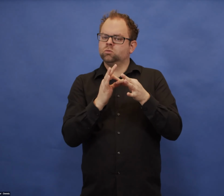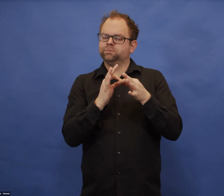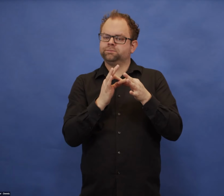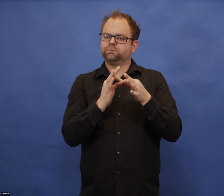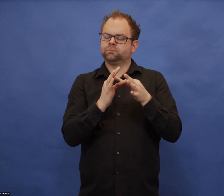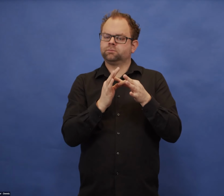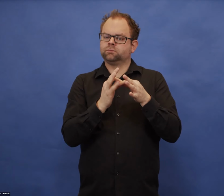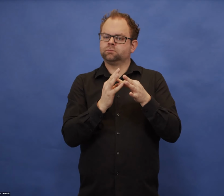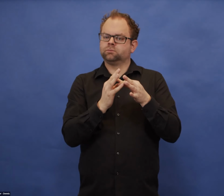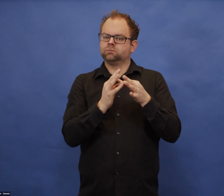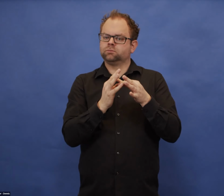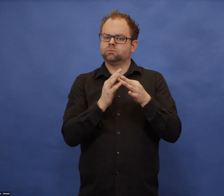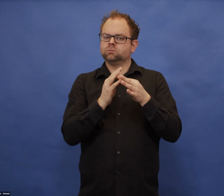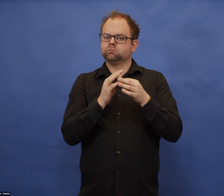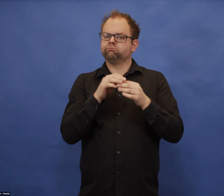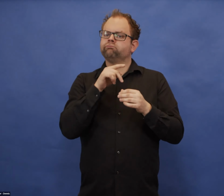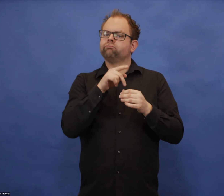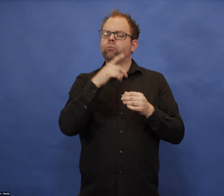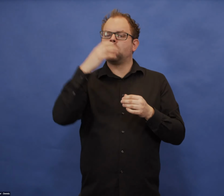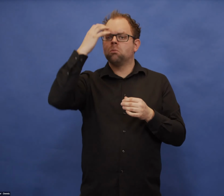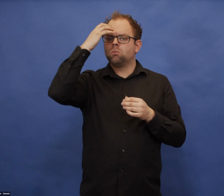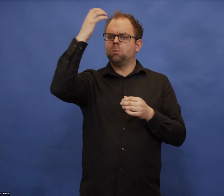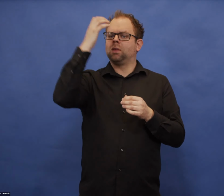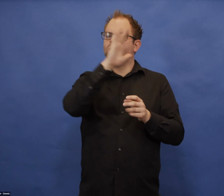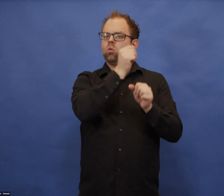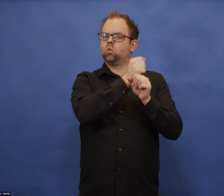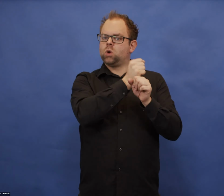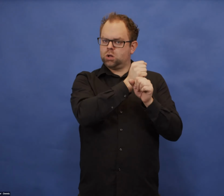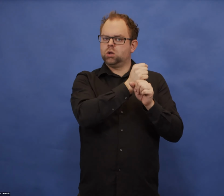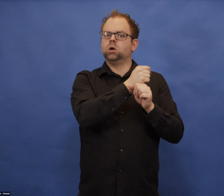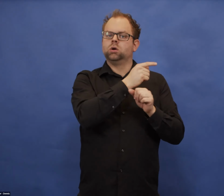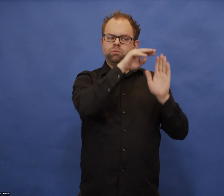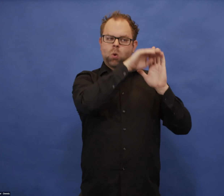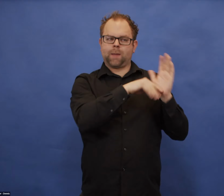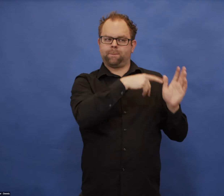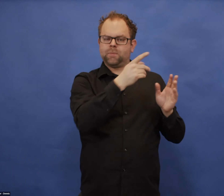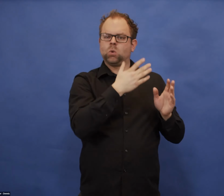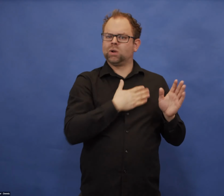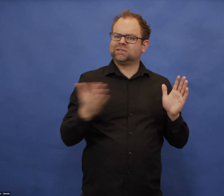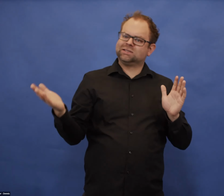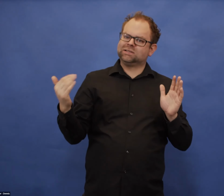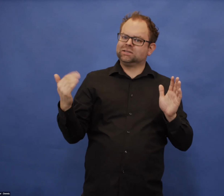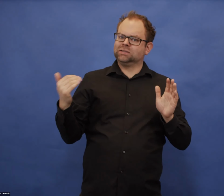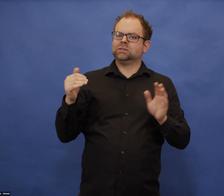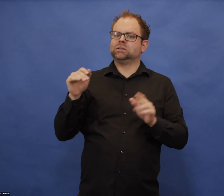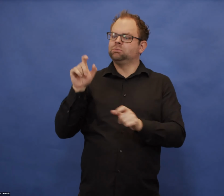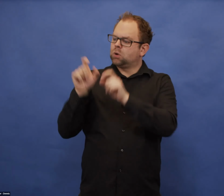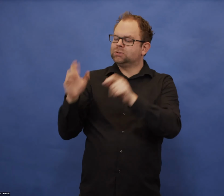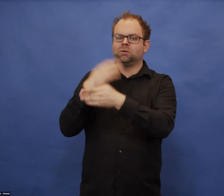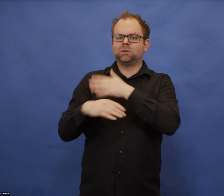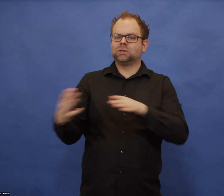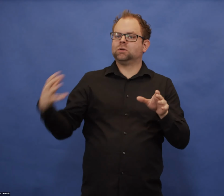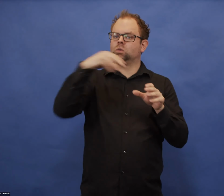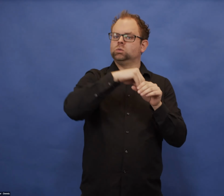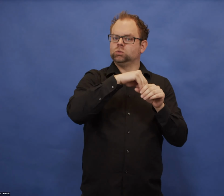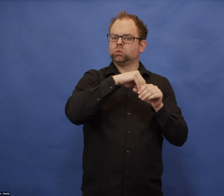also really triggers or boosts self-confidence and self-esteem. And it also,